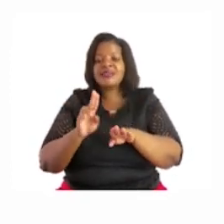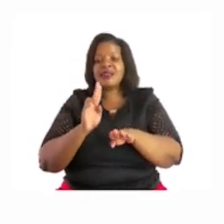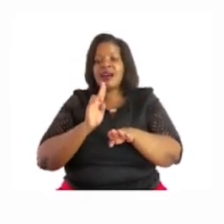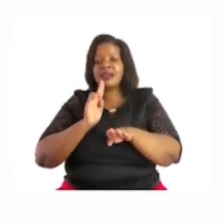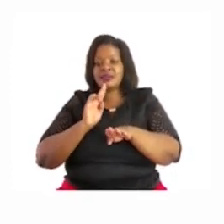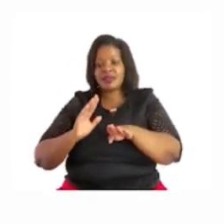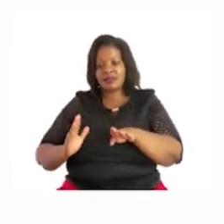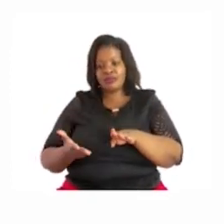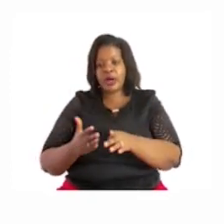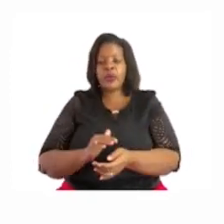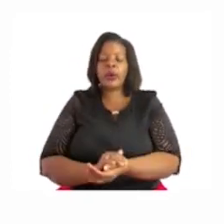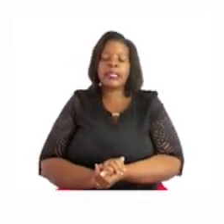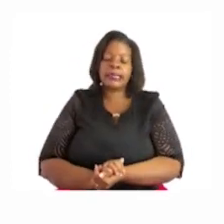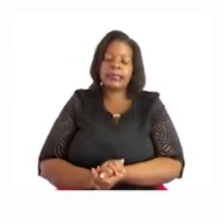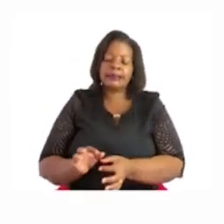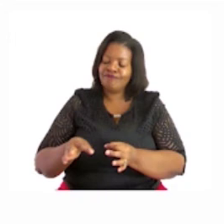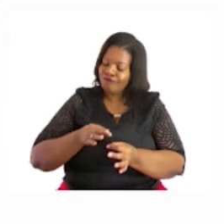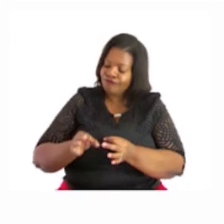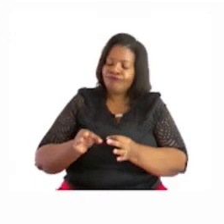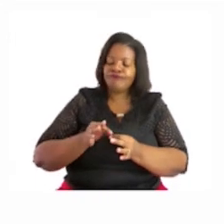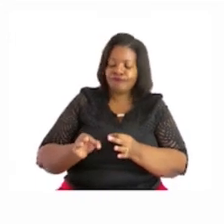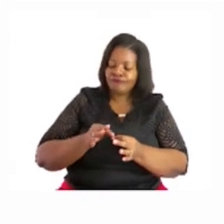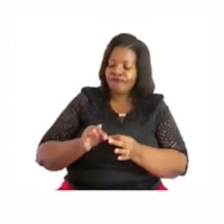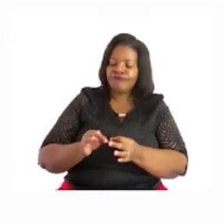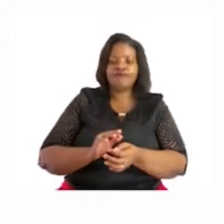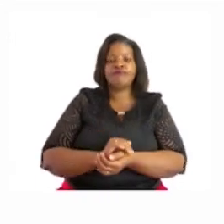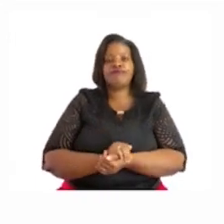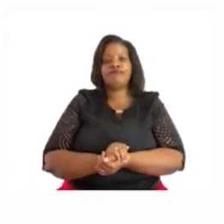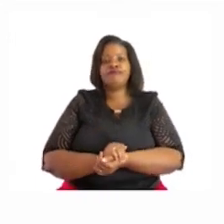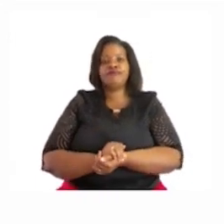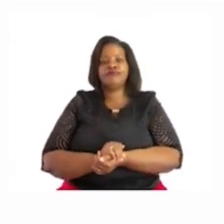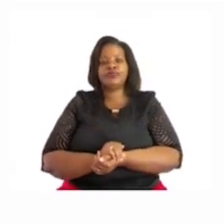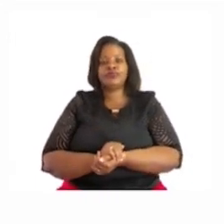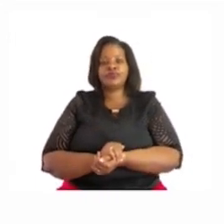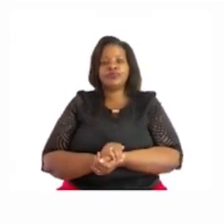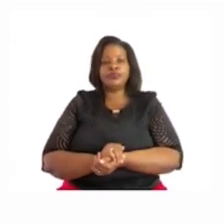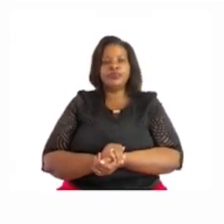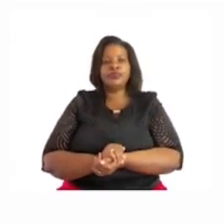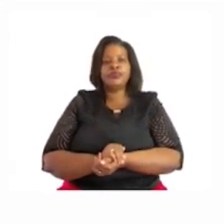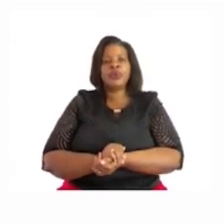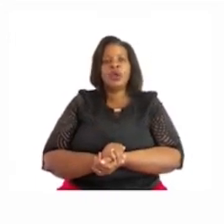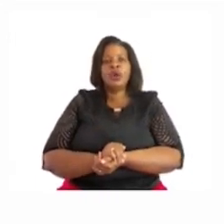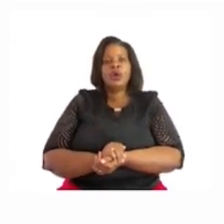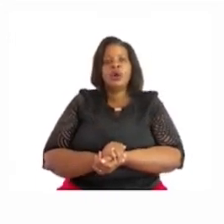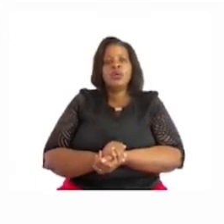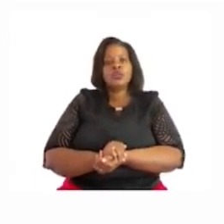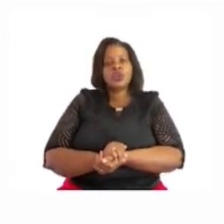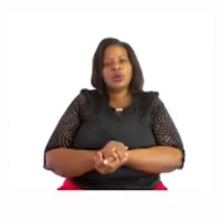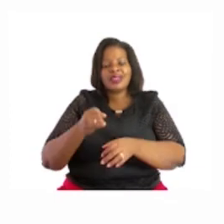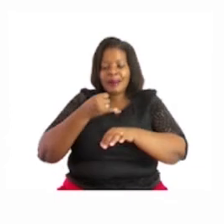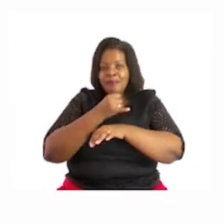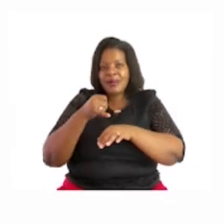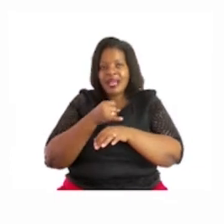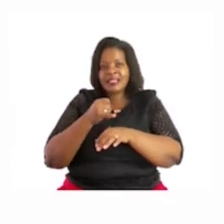reason. The last one, what is the point of 0 in the